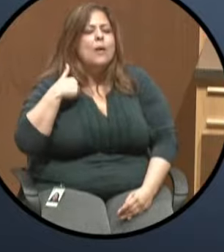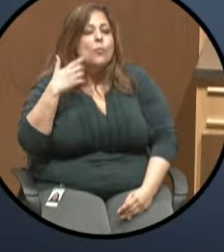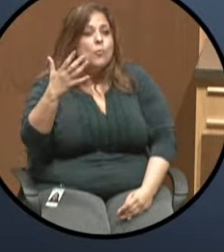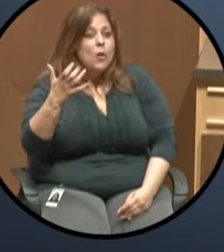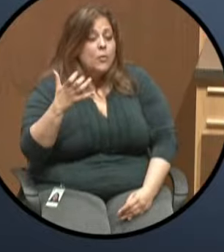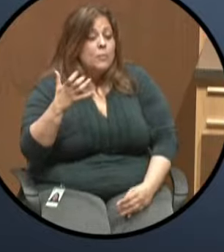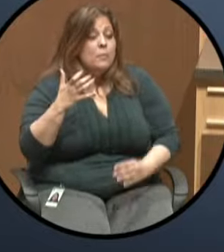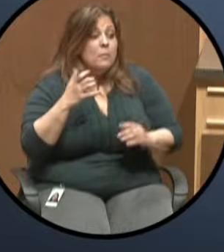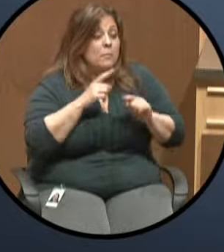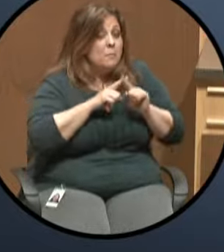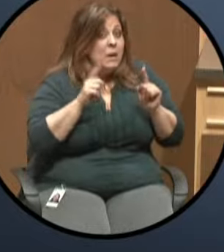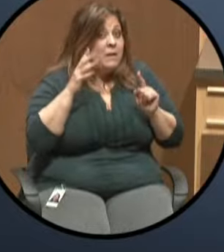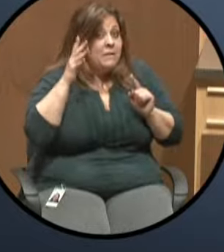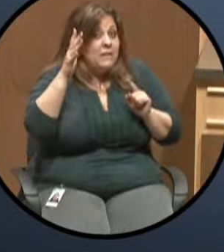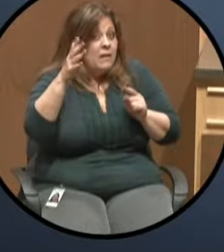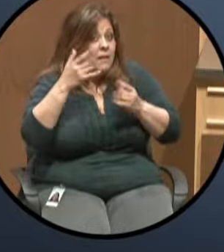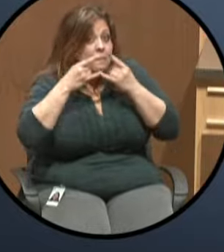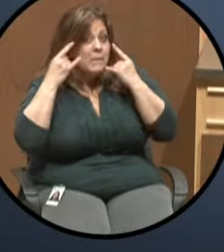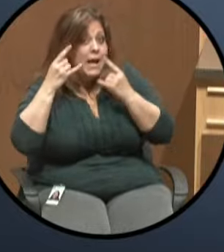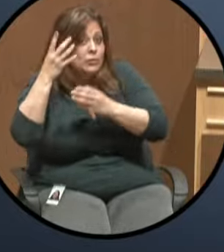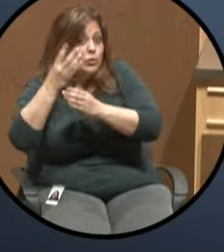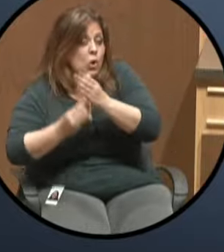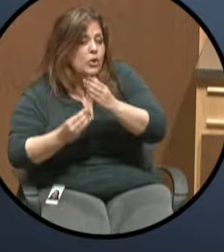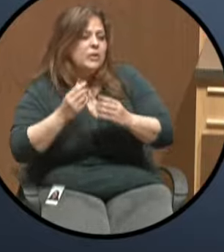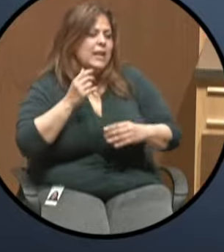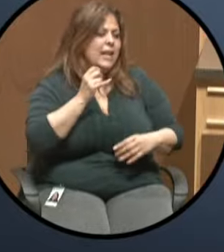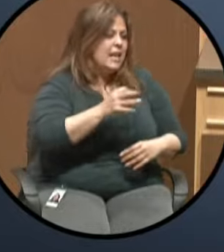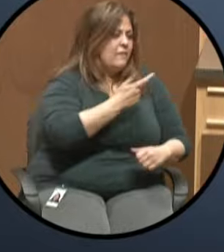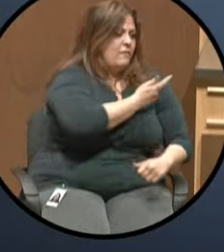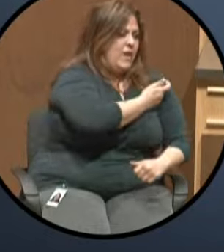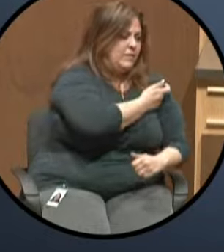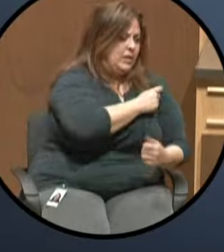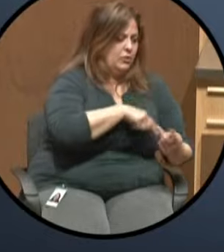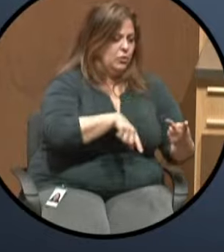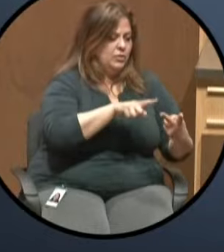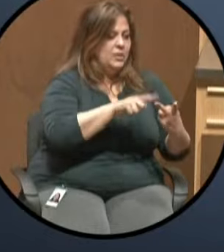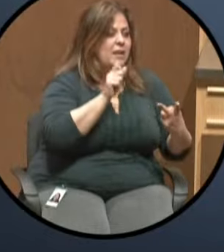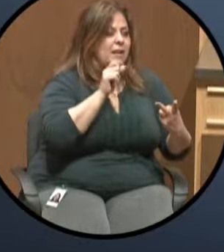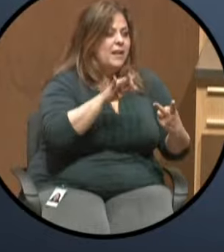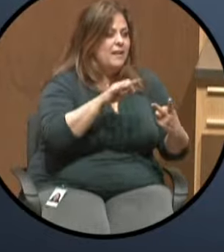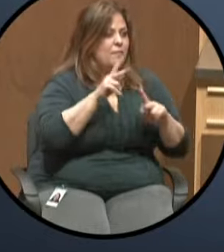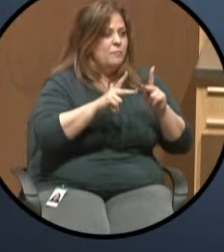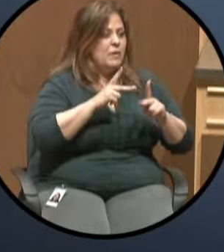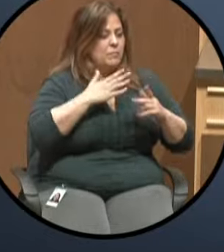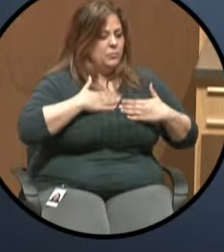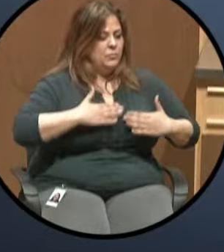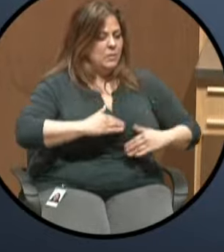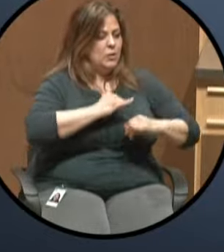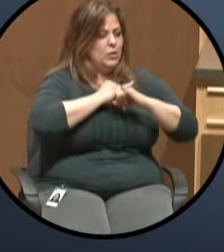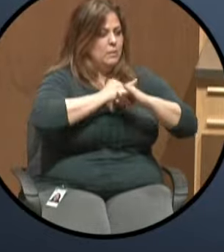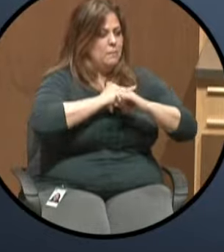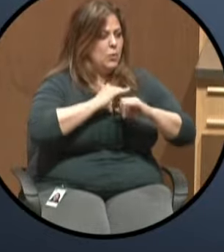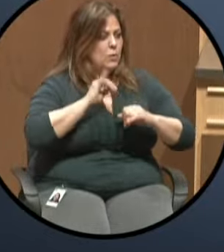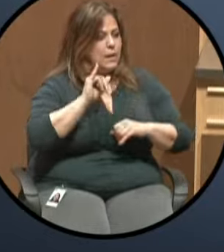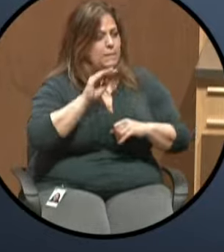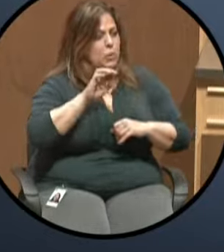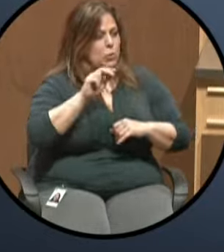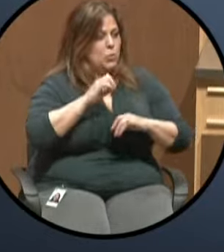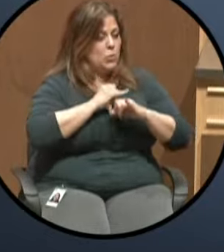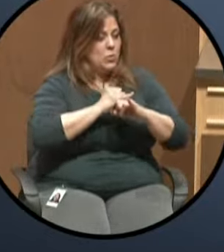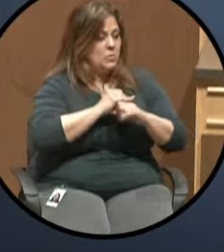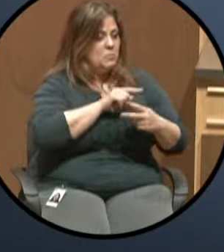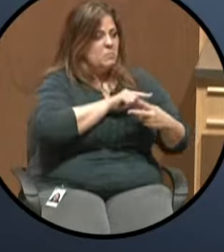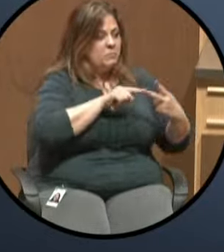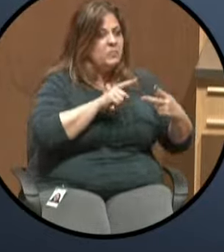come only with vaccination and only with immunity. So hopefully vaccination rates will increase high enough where mask usage